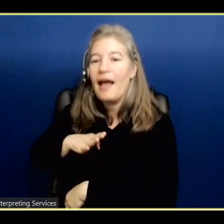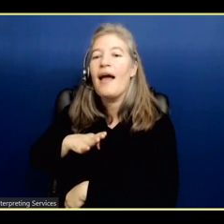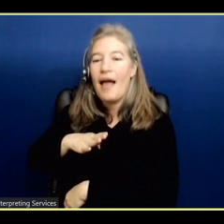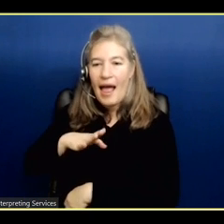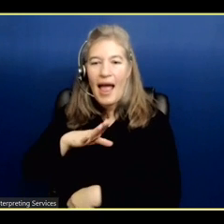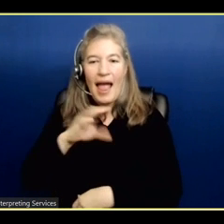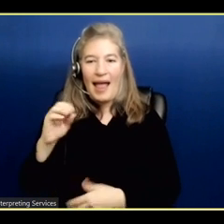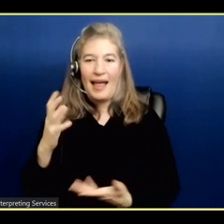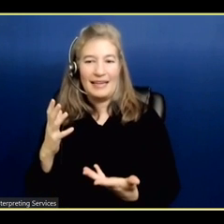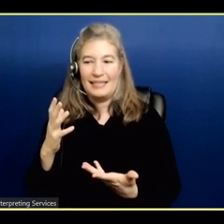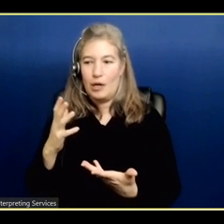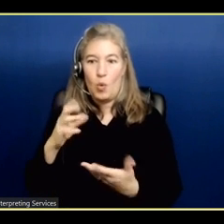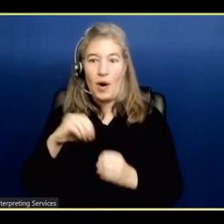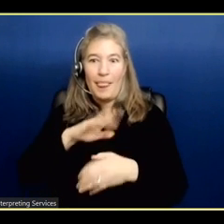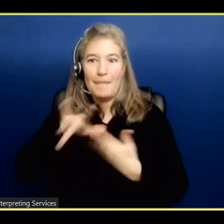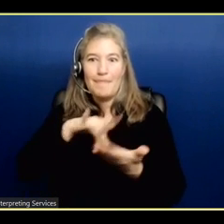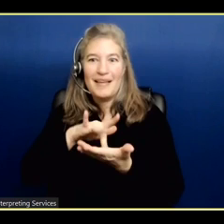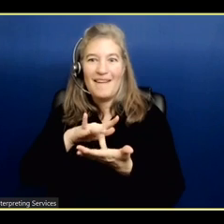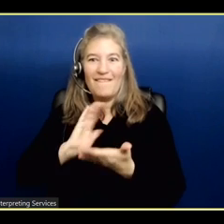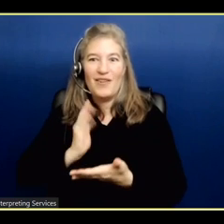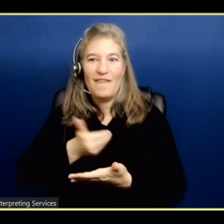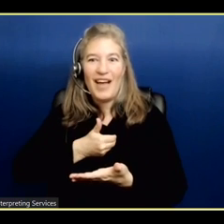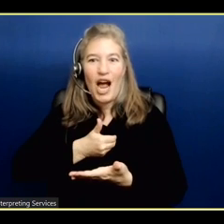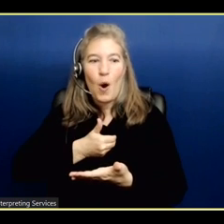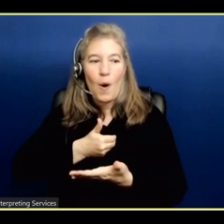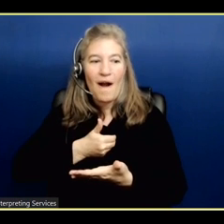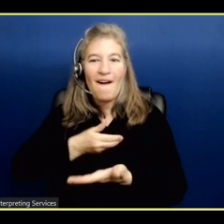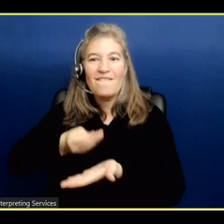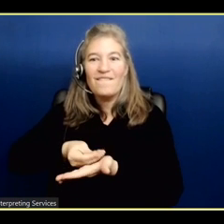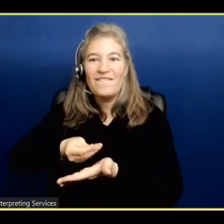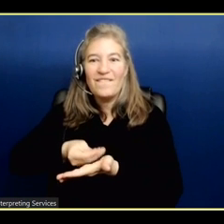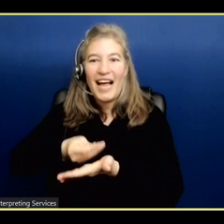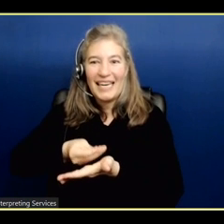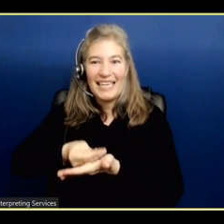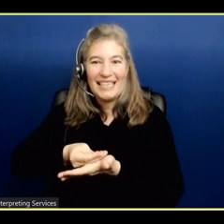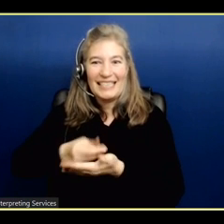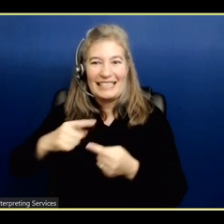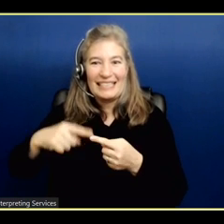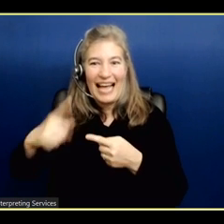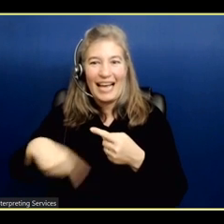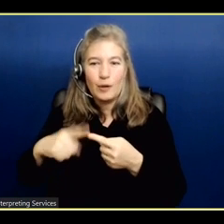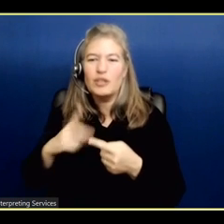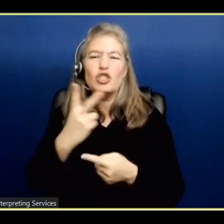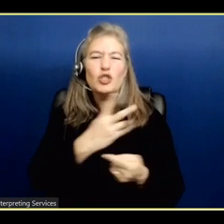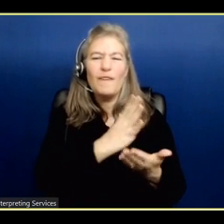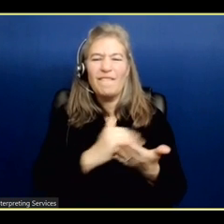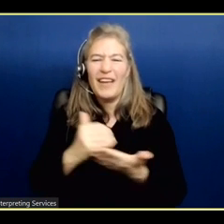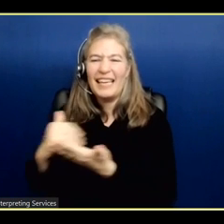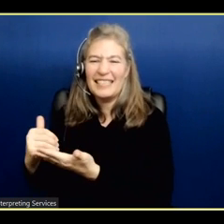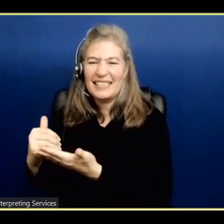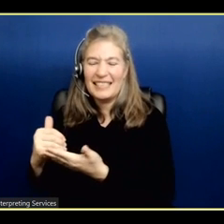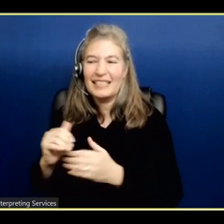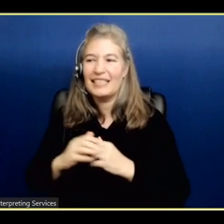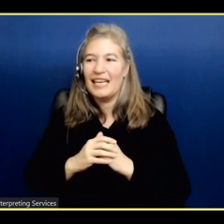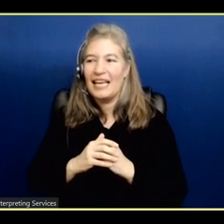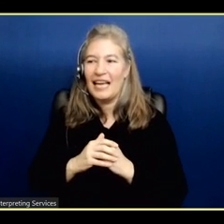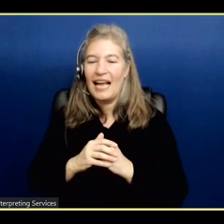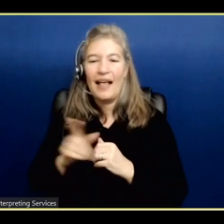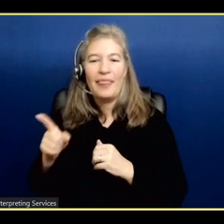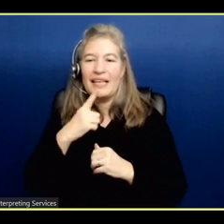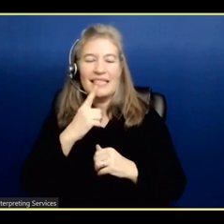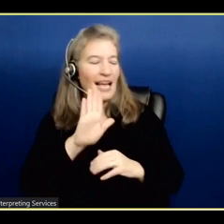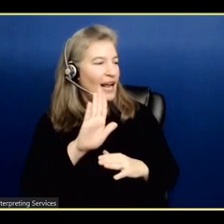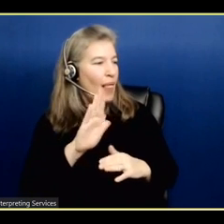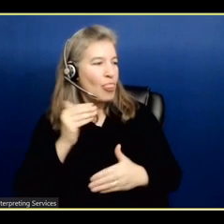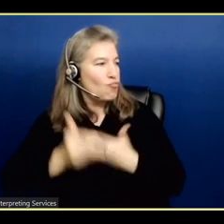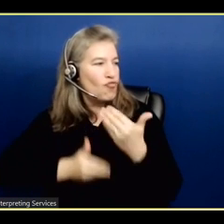in the next 2 weeks, which is our full fund right now. We sent it out on Tuesday night of this week, and as